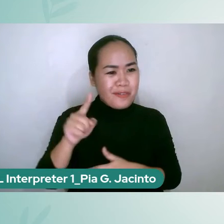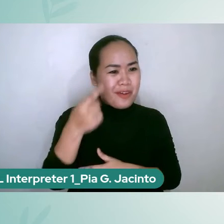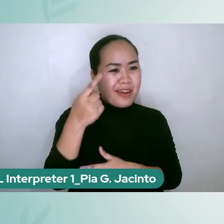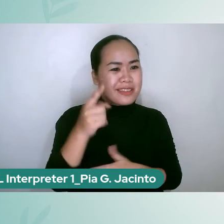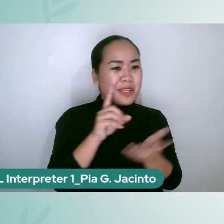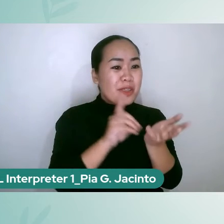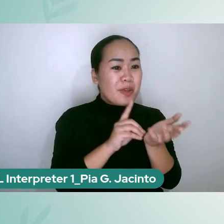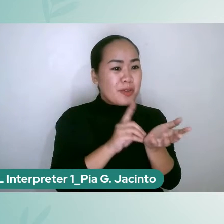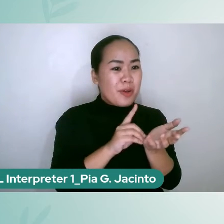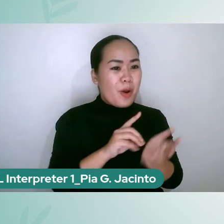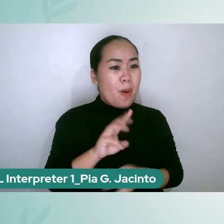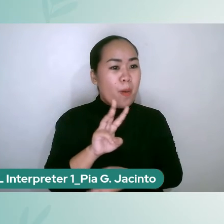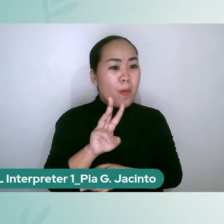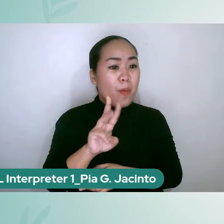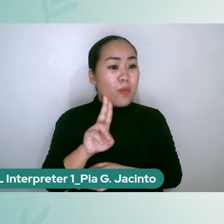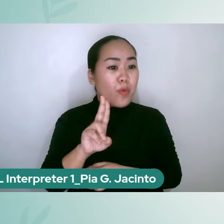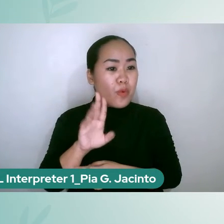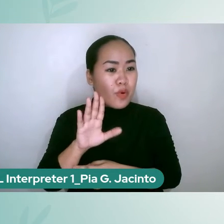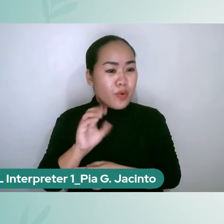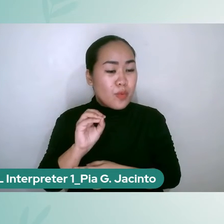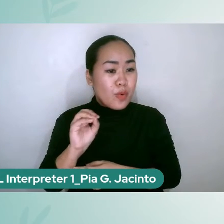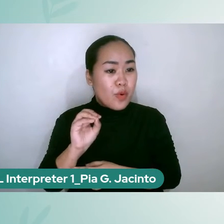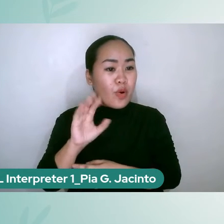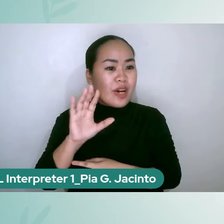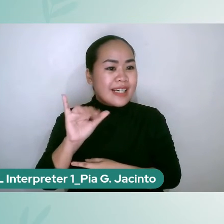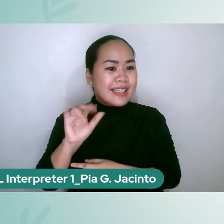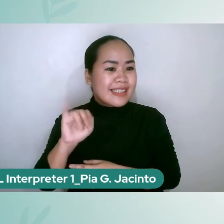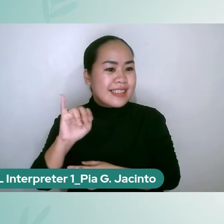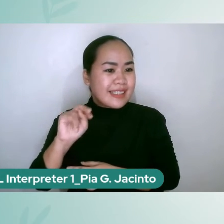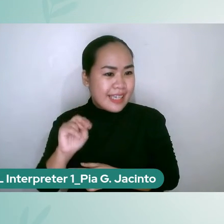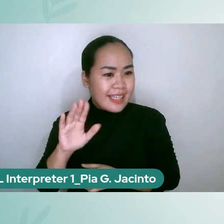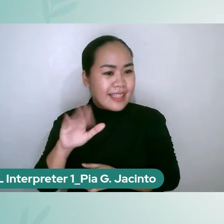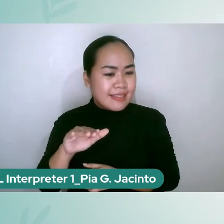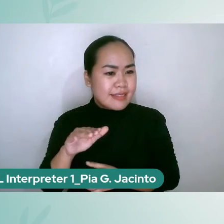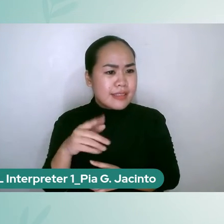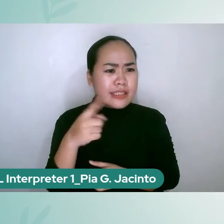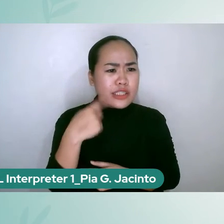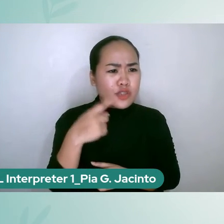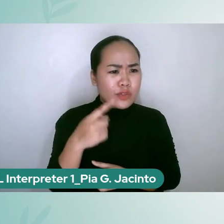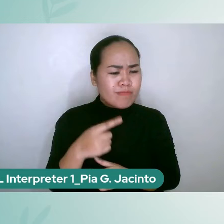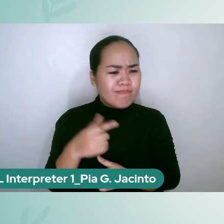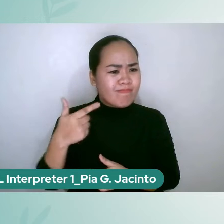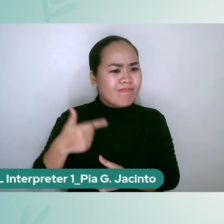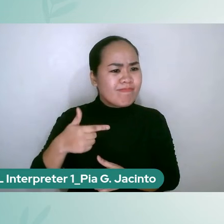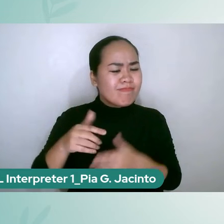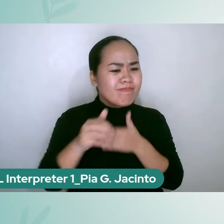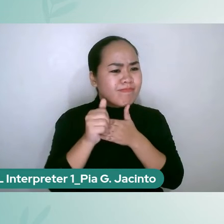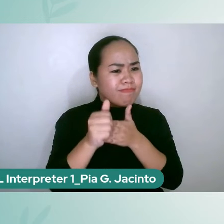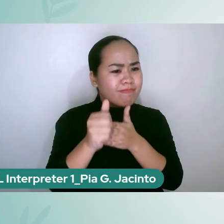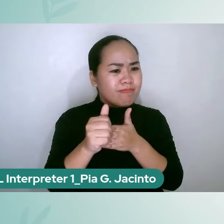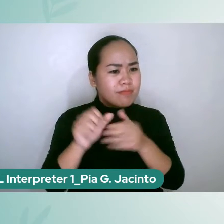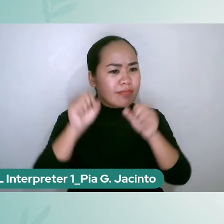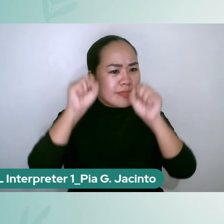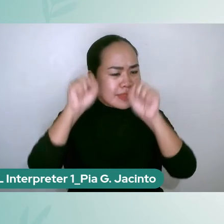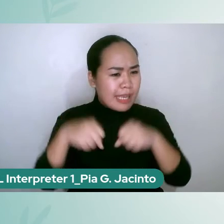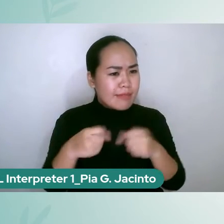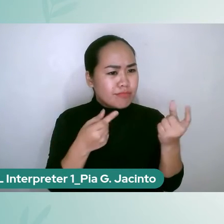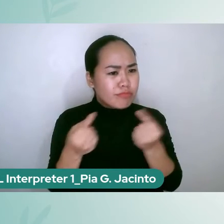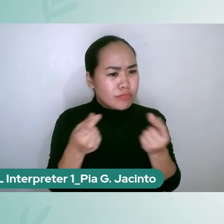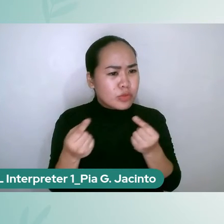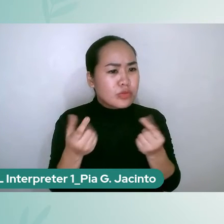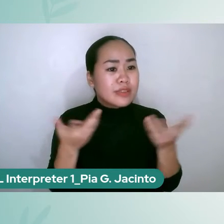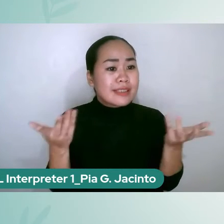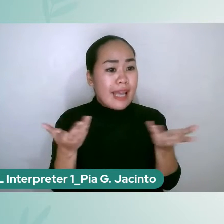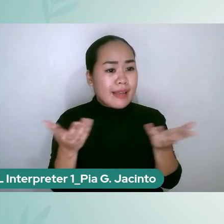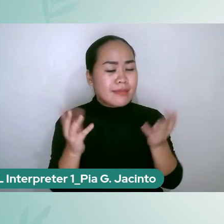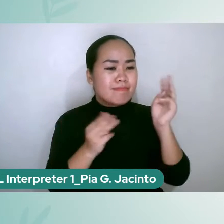Dr. Wu Yin Ling, who is the lead investigator and the implementer in Malaysia. So she is from